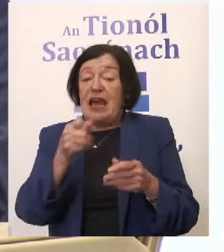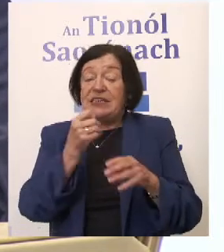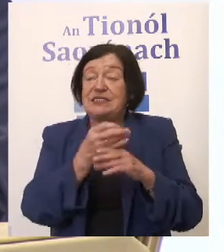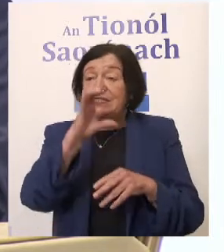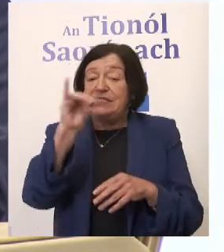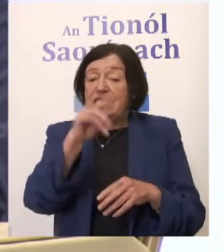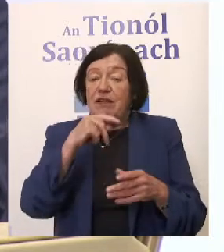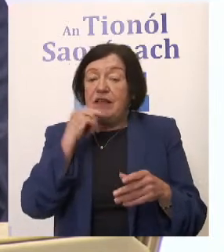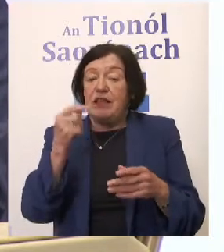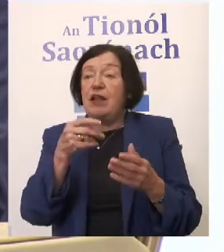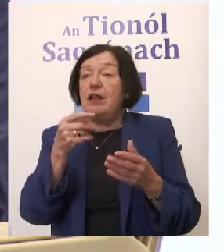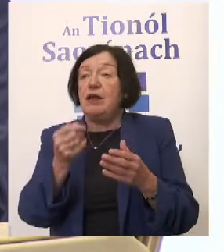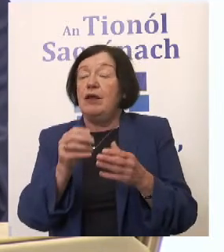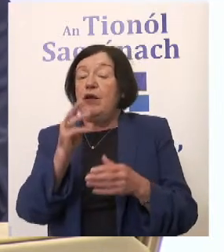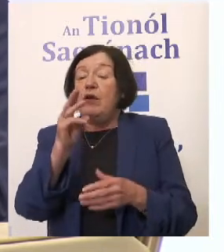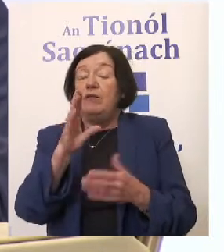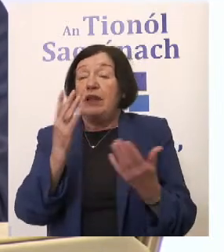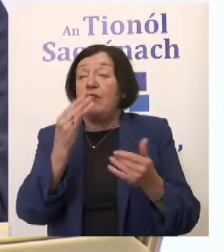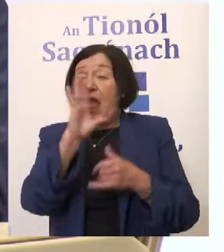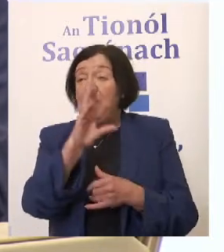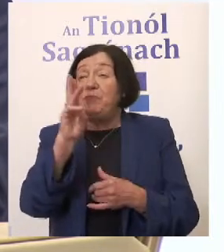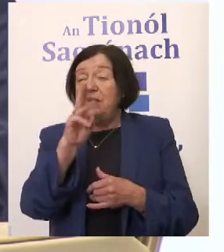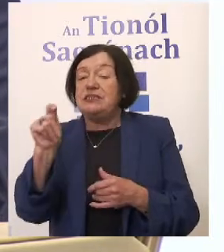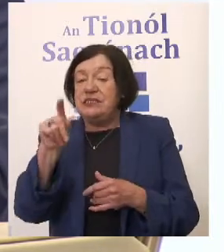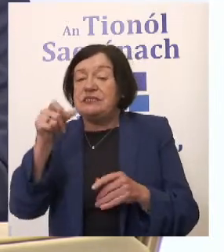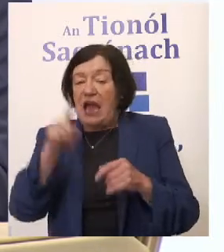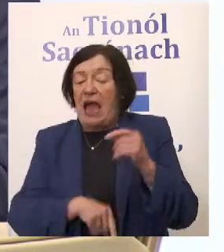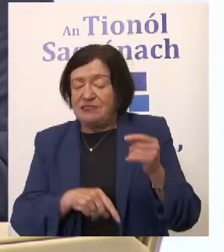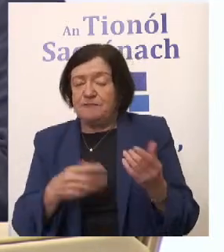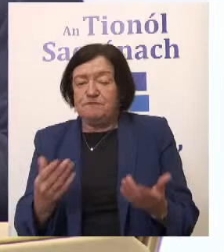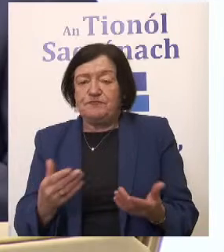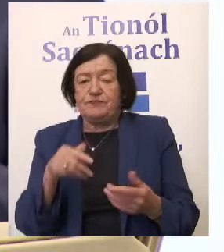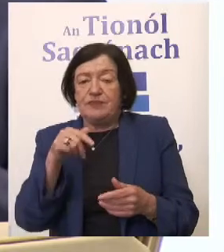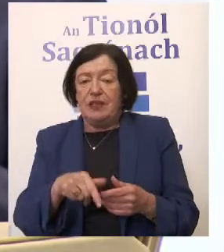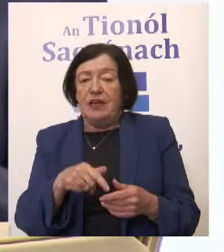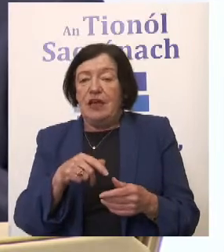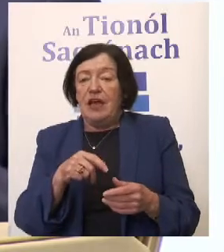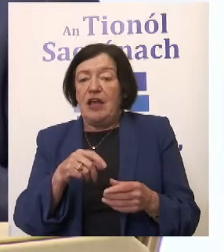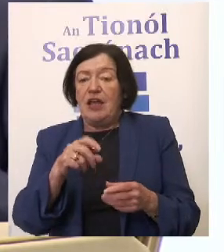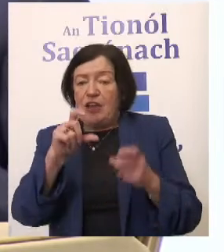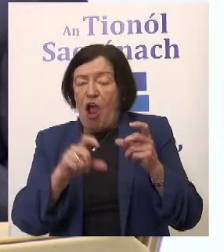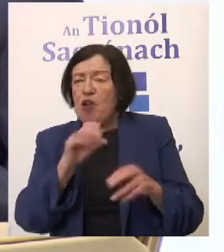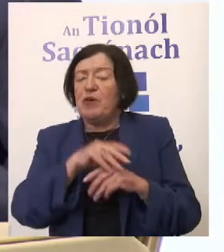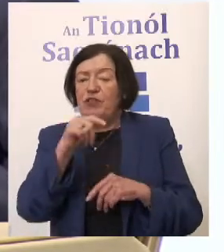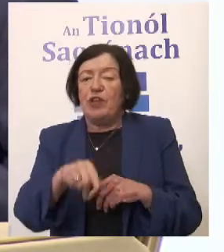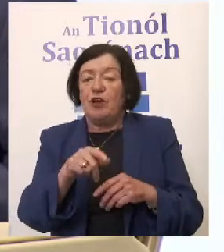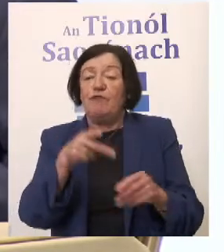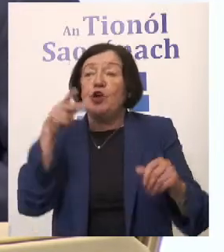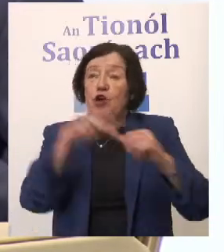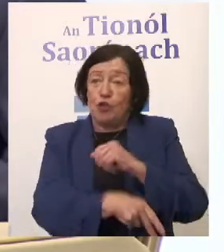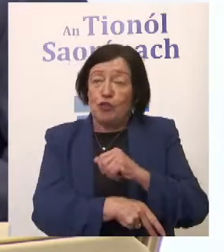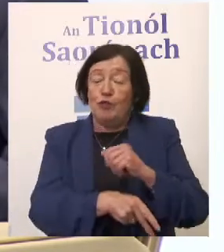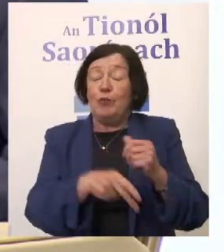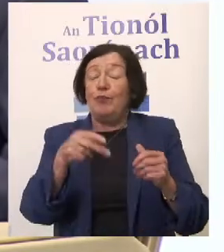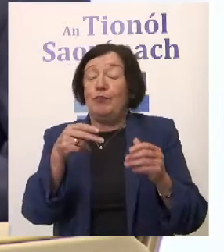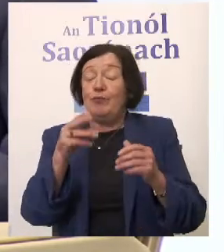terms of, say, the property tax in general, and I make no disrespect to councillors, because there's an argument about this, because if you cut the property tax,